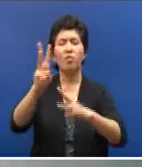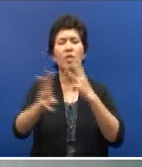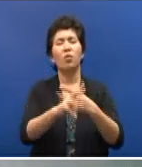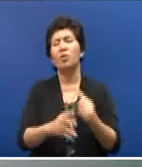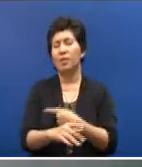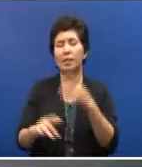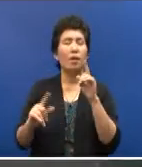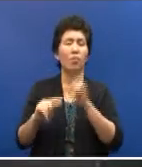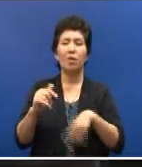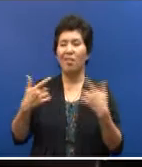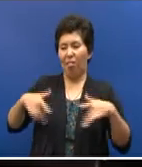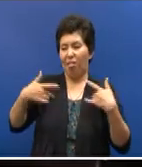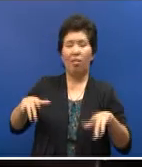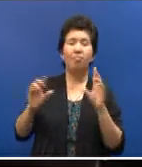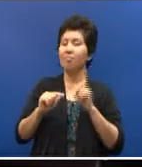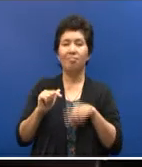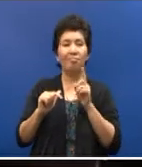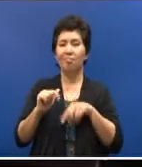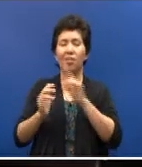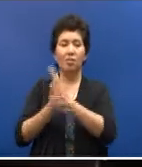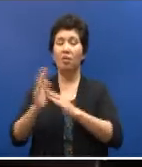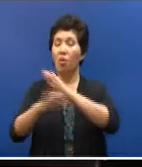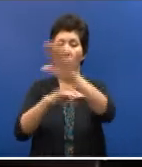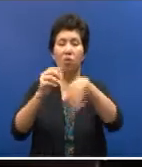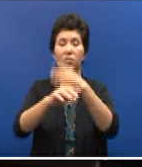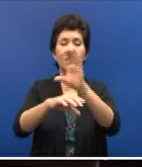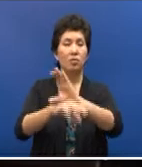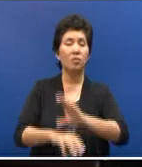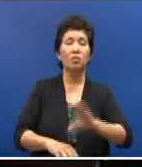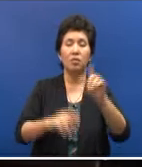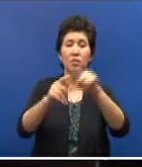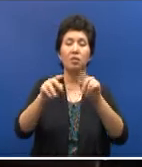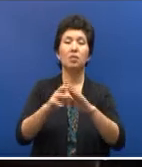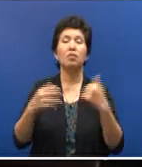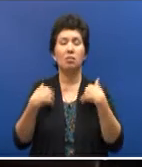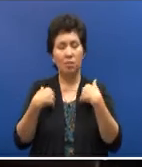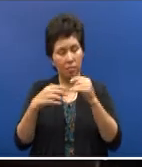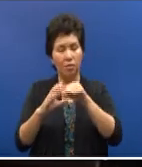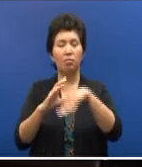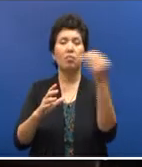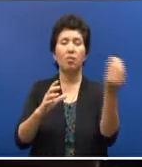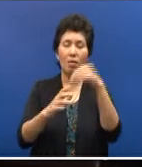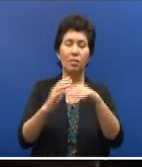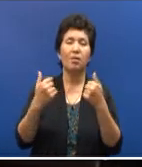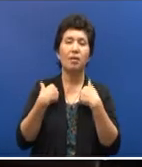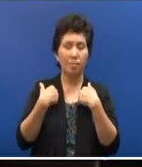we cannot deny that. Okay, in all societies in this world, social inequality exists.